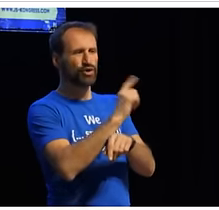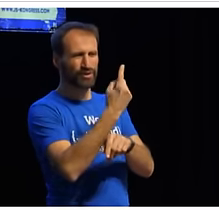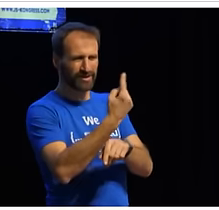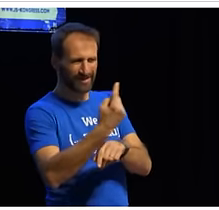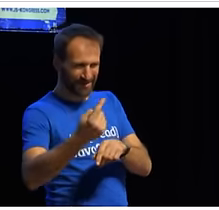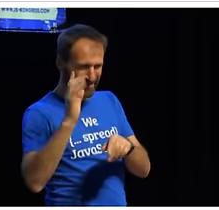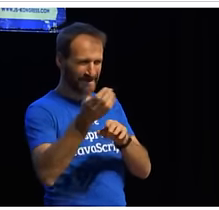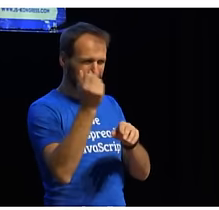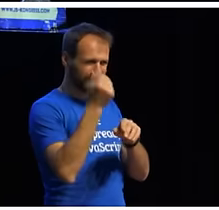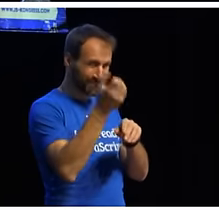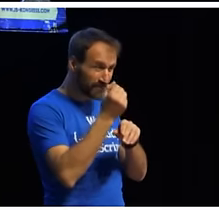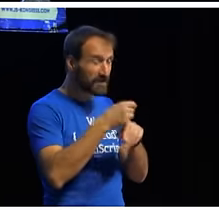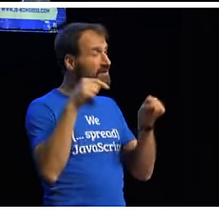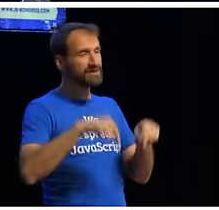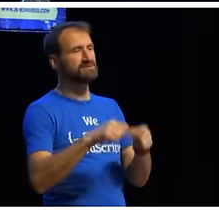values.